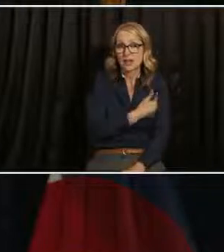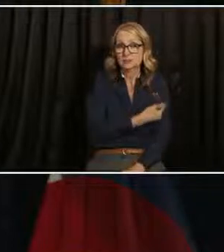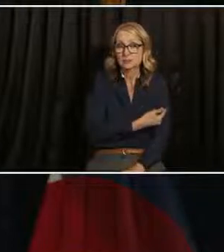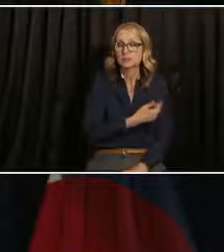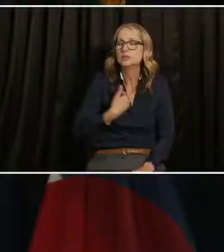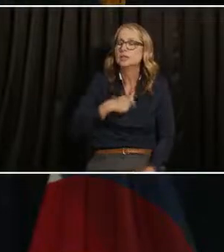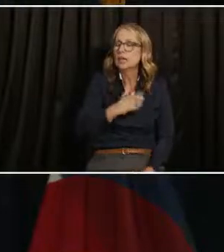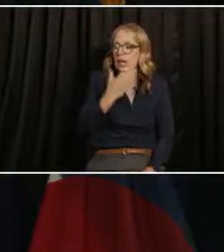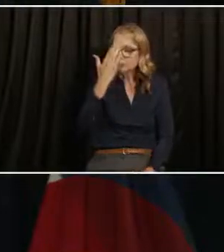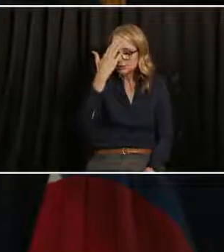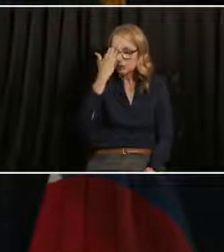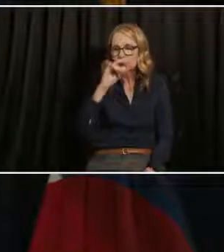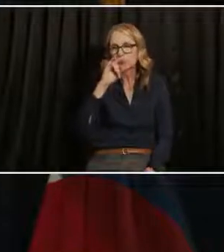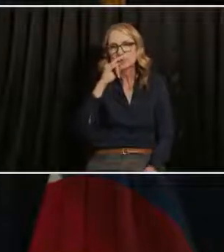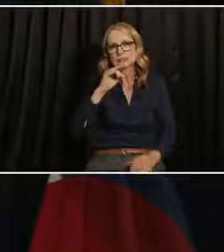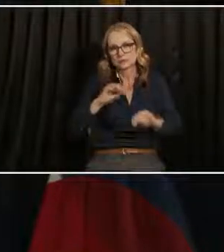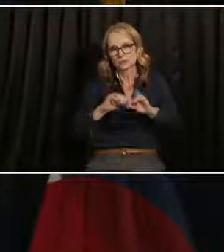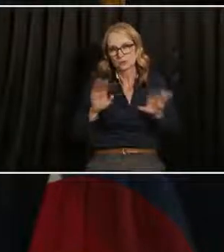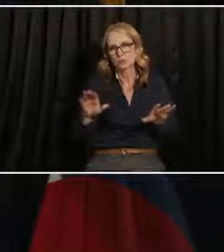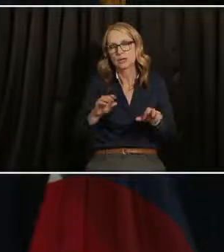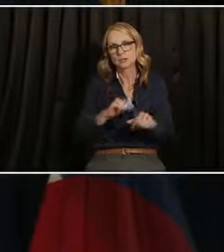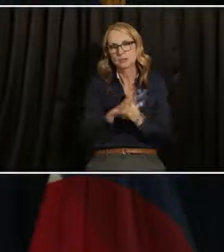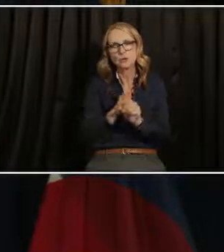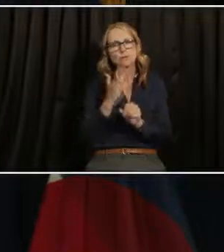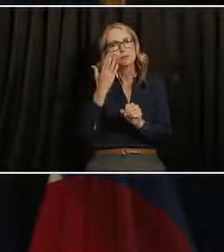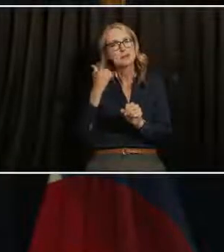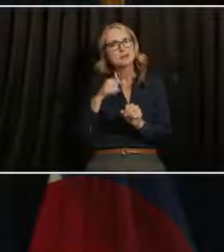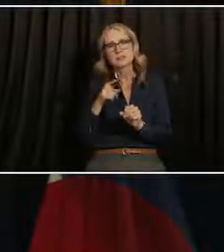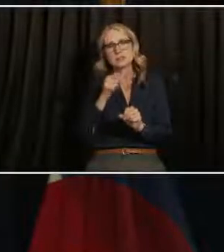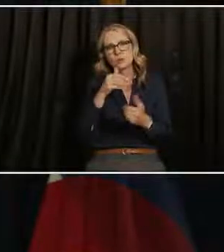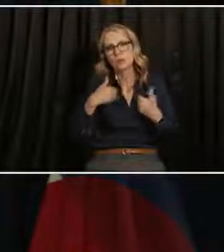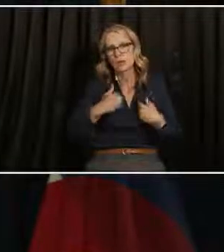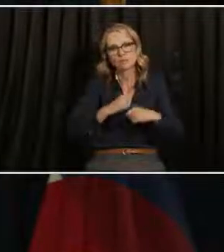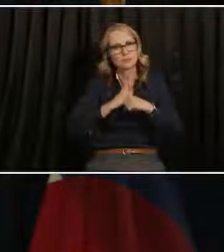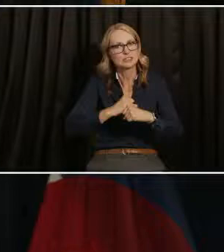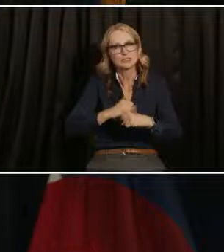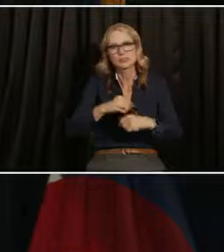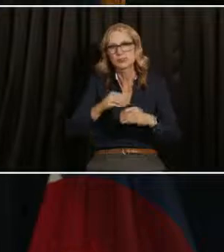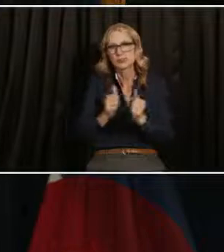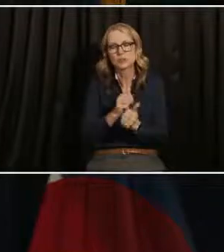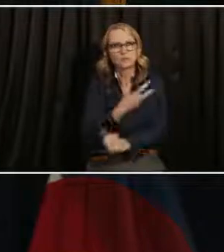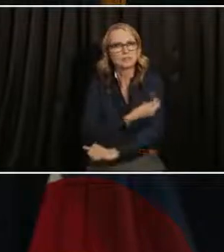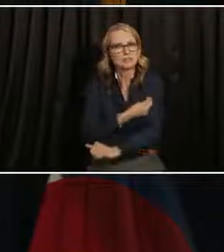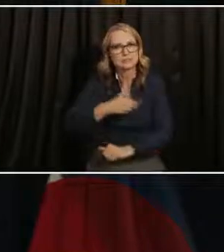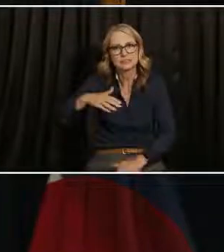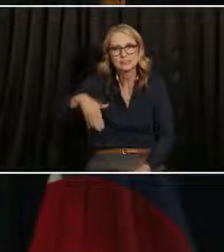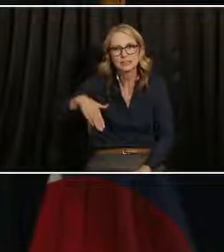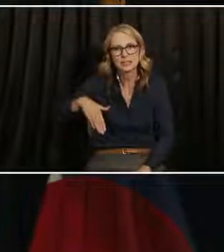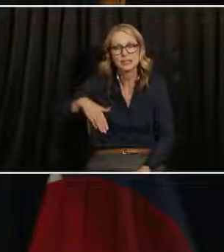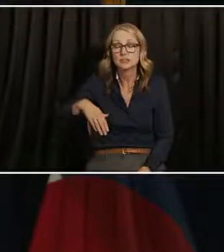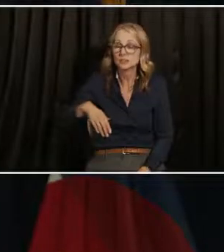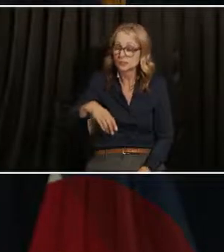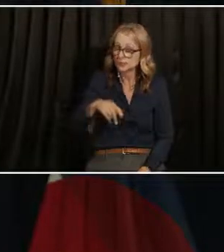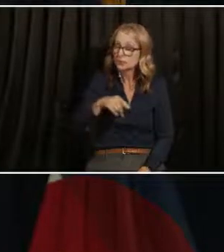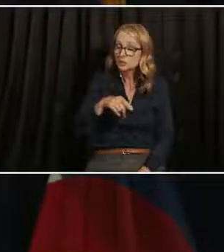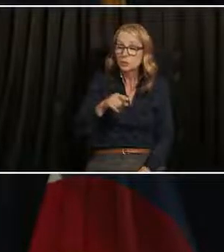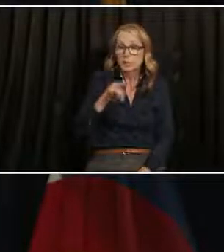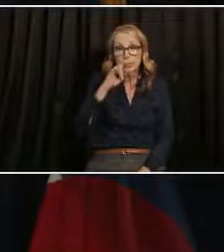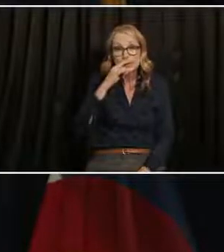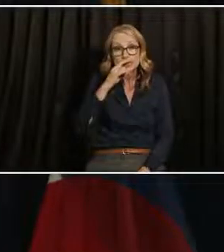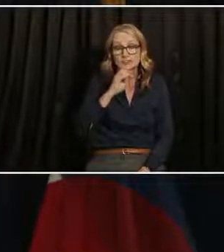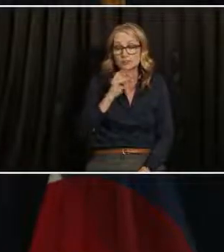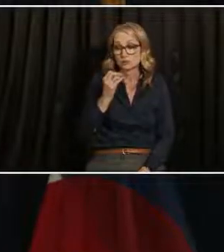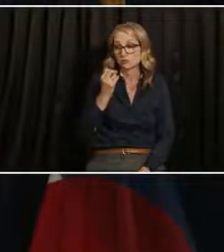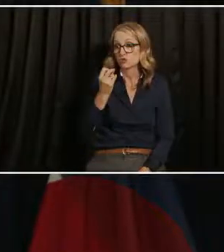much lower level of protection for kids. So right now, parents of those 12 and up, please get your kids vaccinated. It's available now.